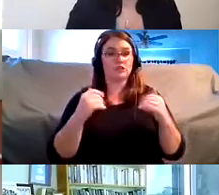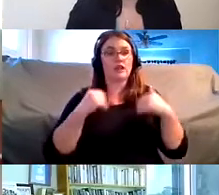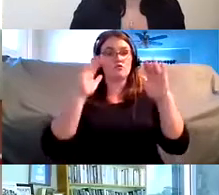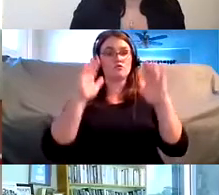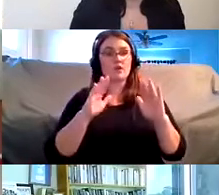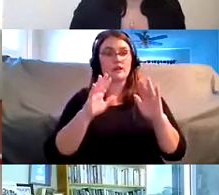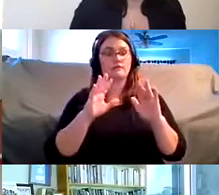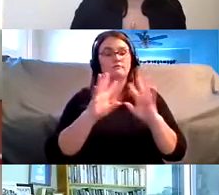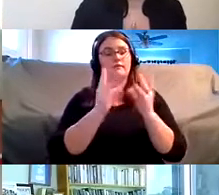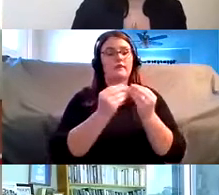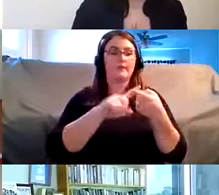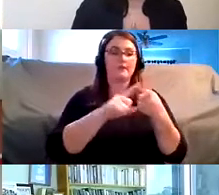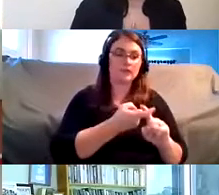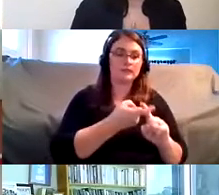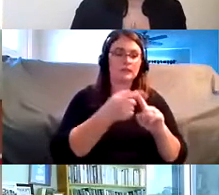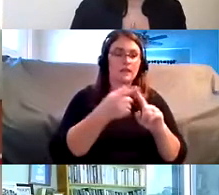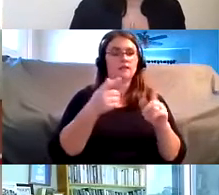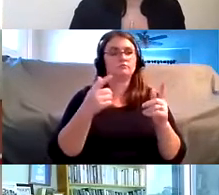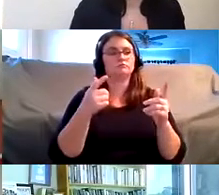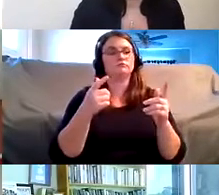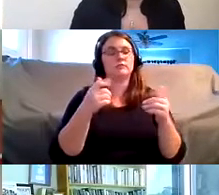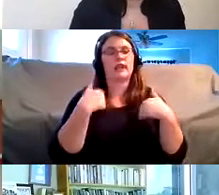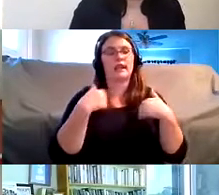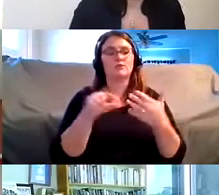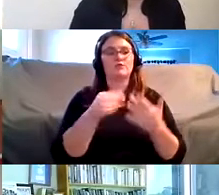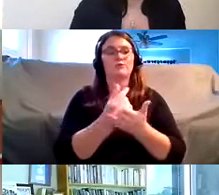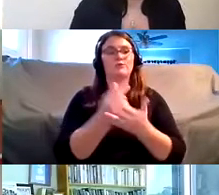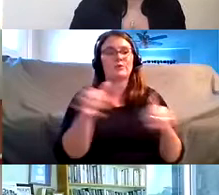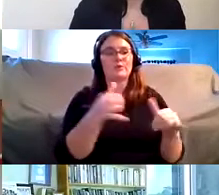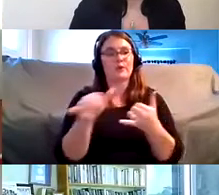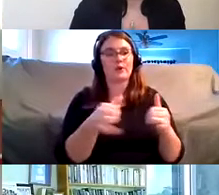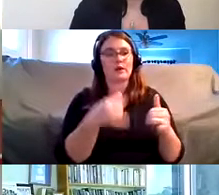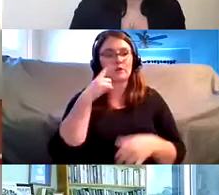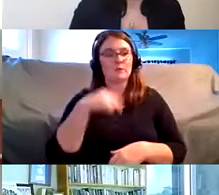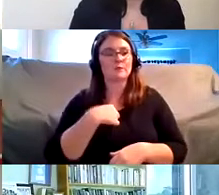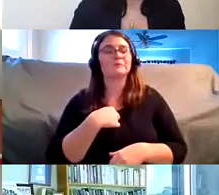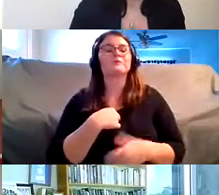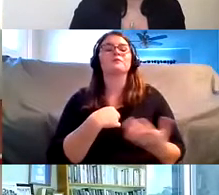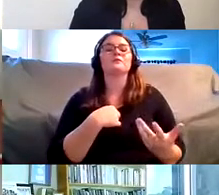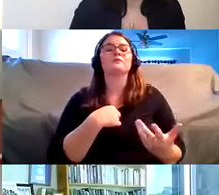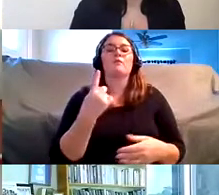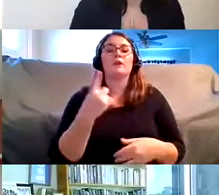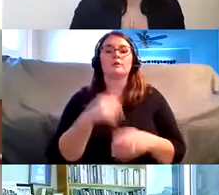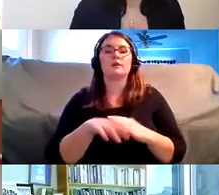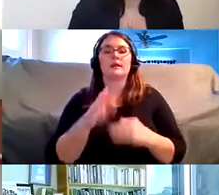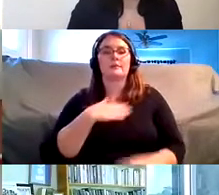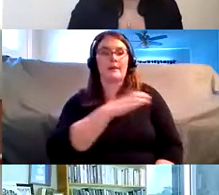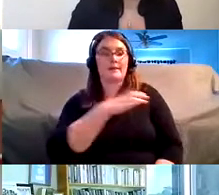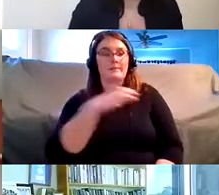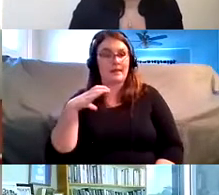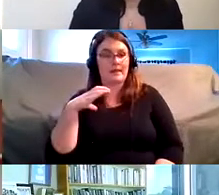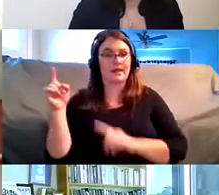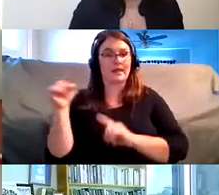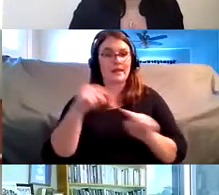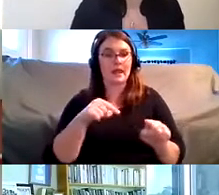from us growing up threw a graduation party for me. And one of the members of my committee came and made a comment